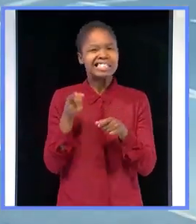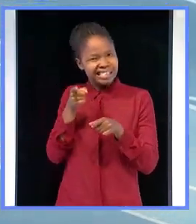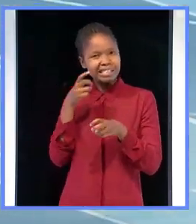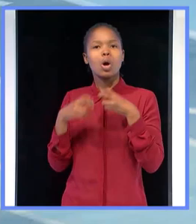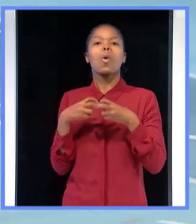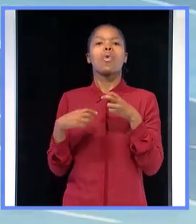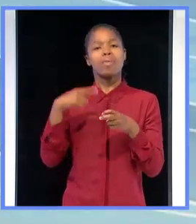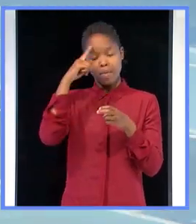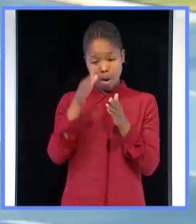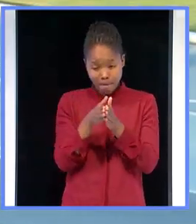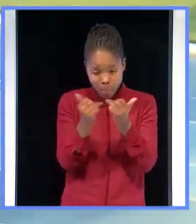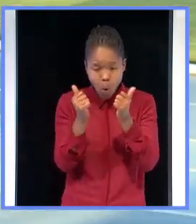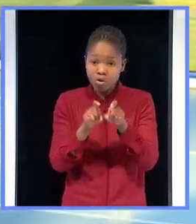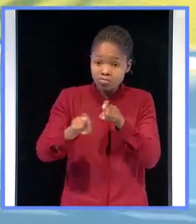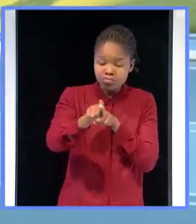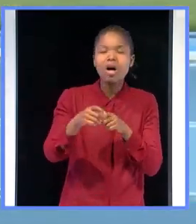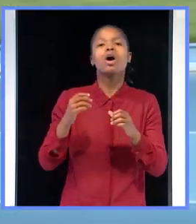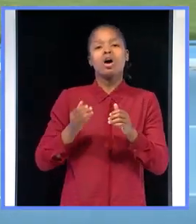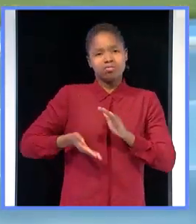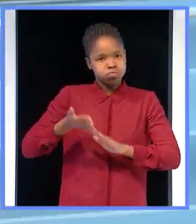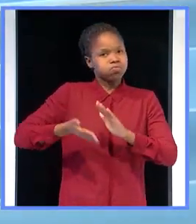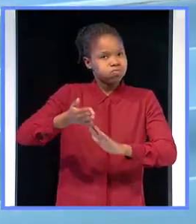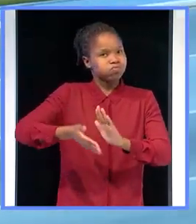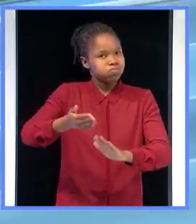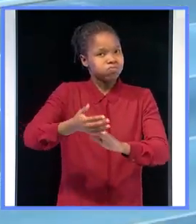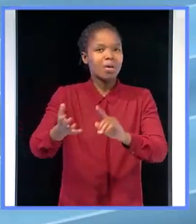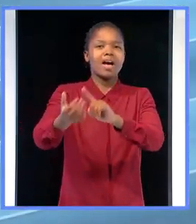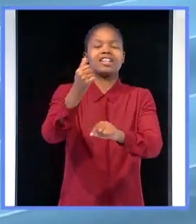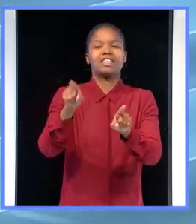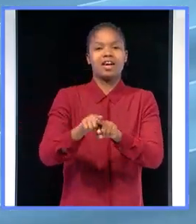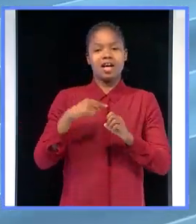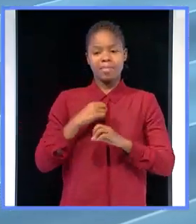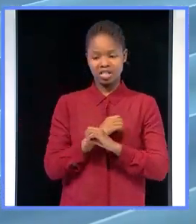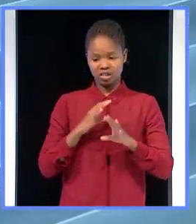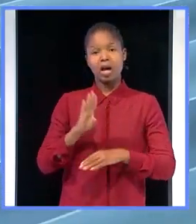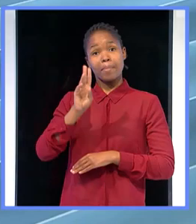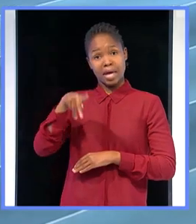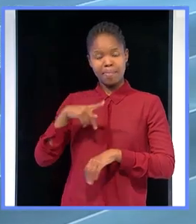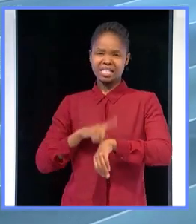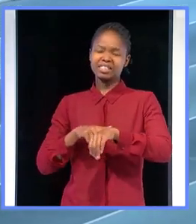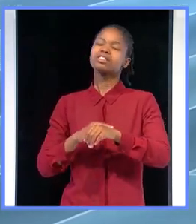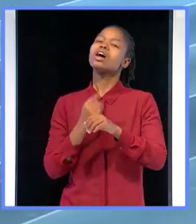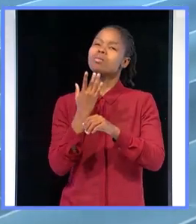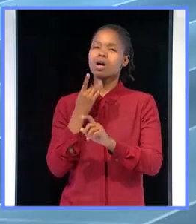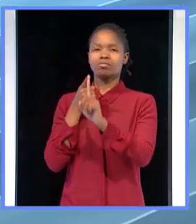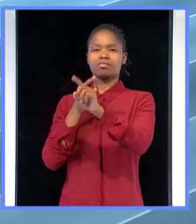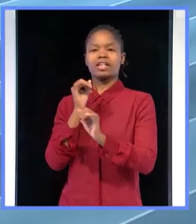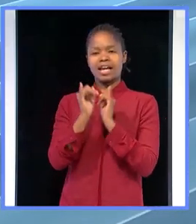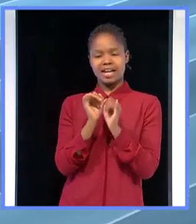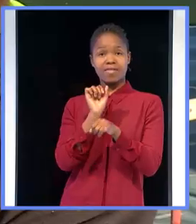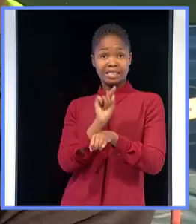when we start good, we can pace it until the end. So my PB, I would like it to be 11